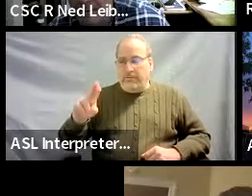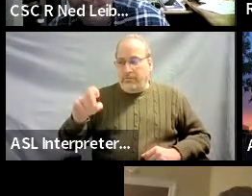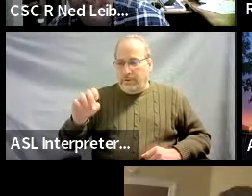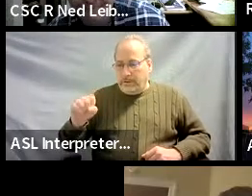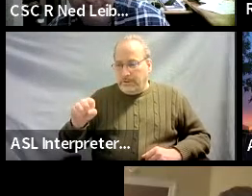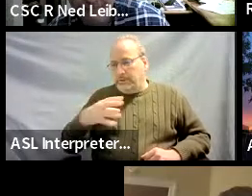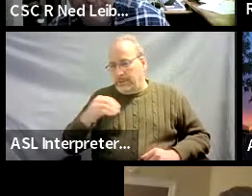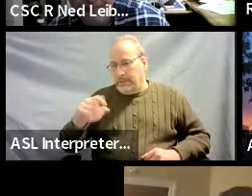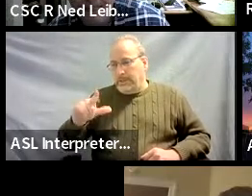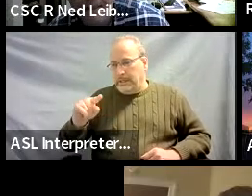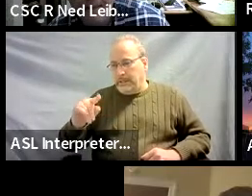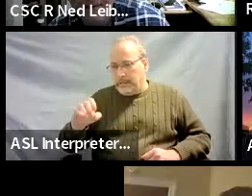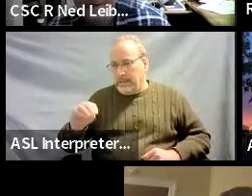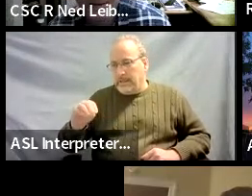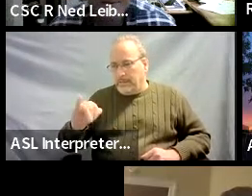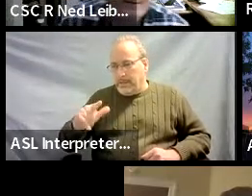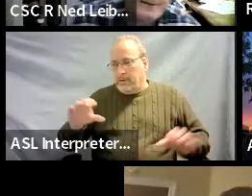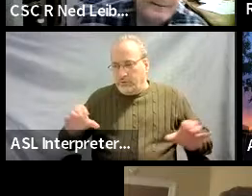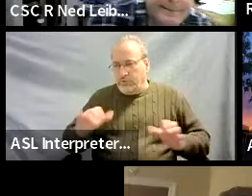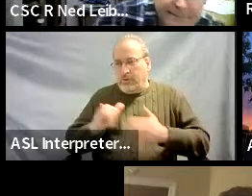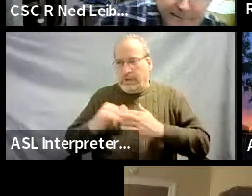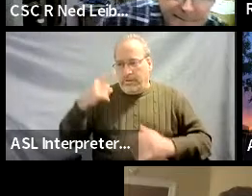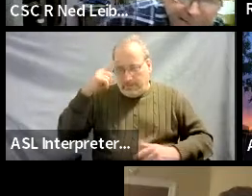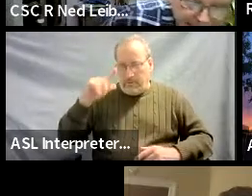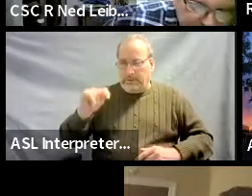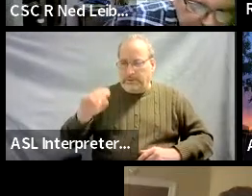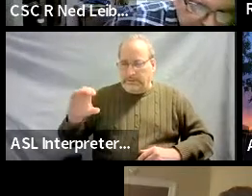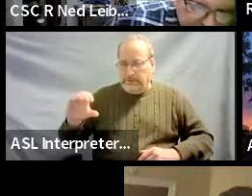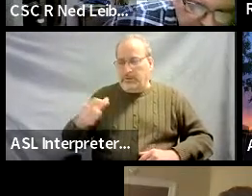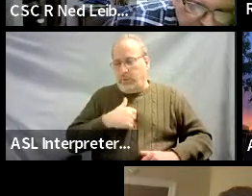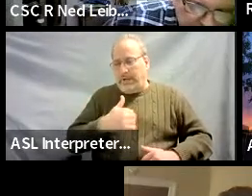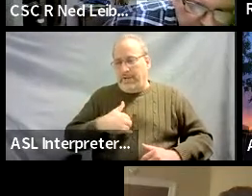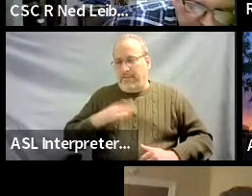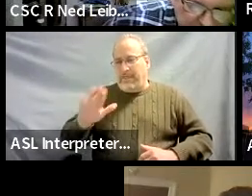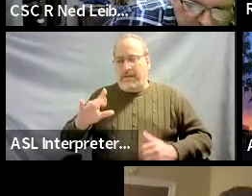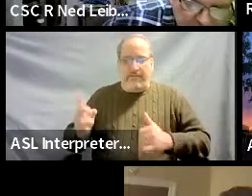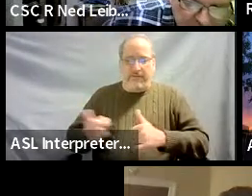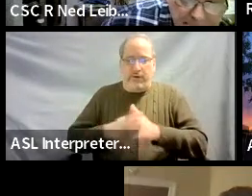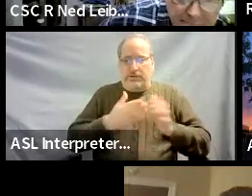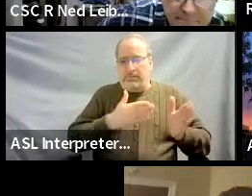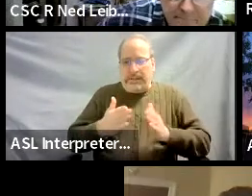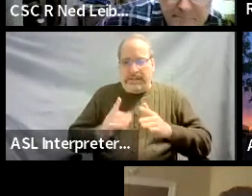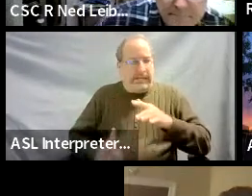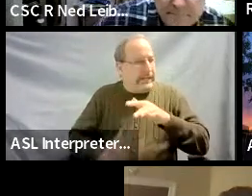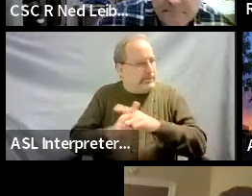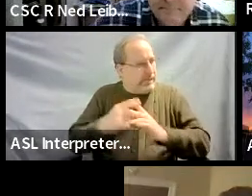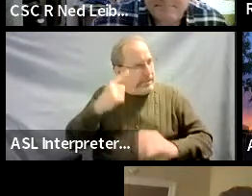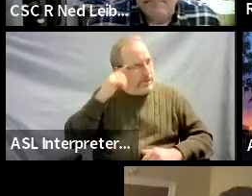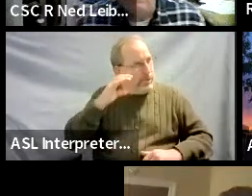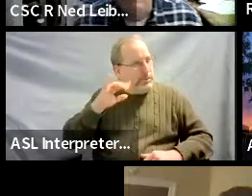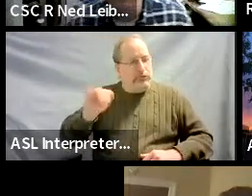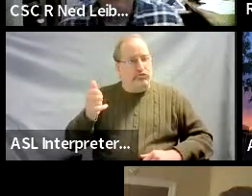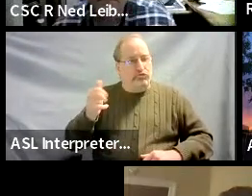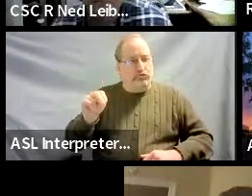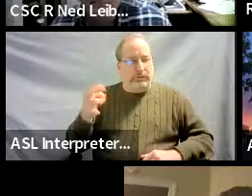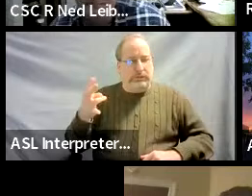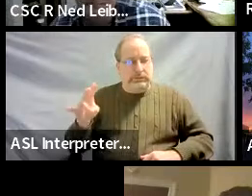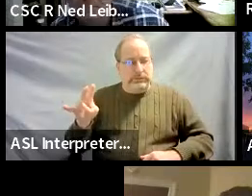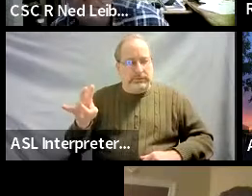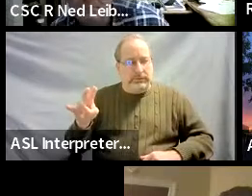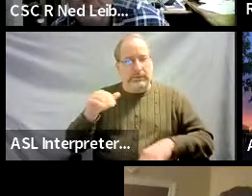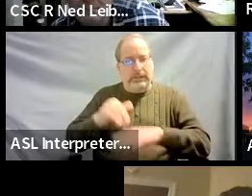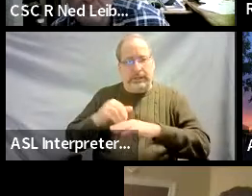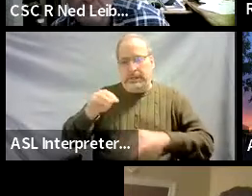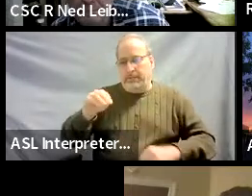at spots. For TCC, we have our first planning coming up, I think it's January 17th at Matty